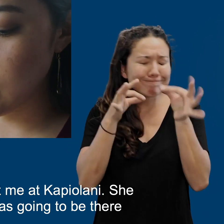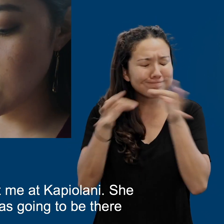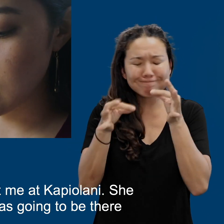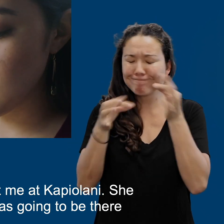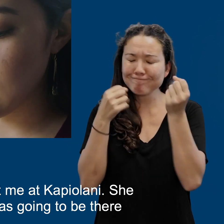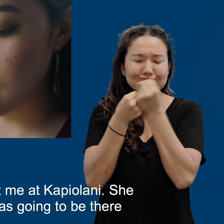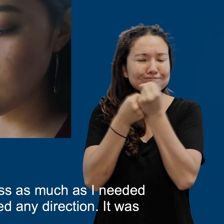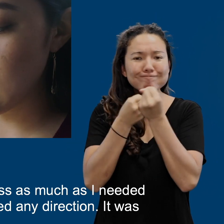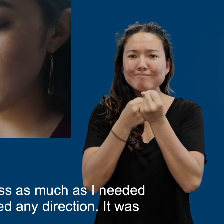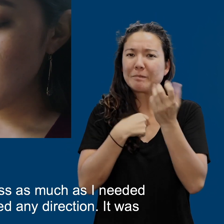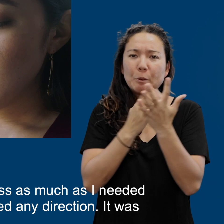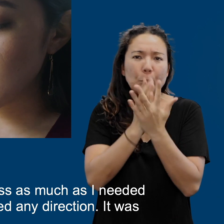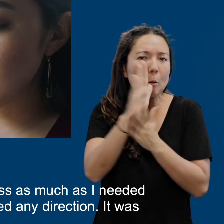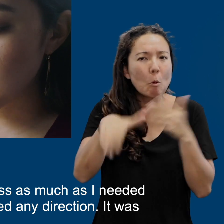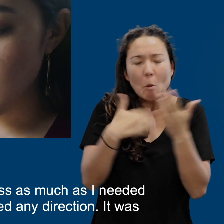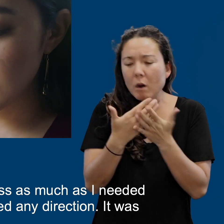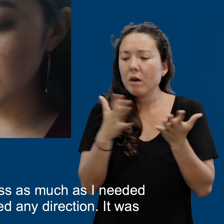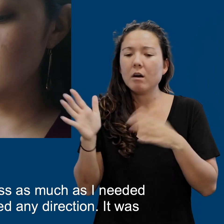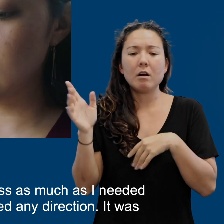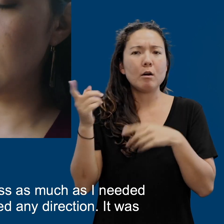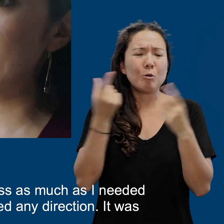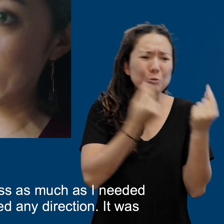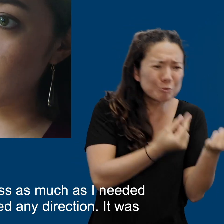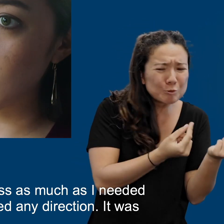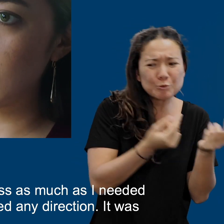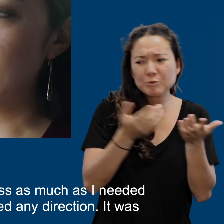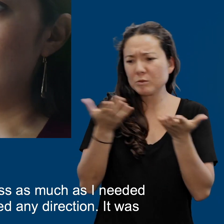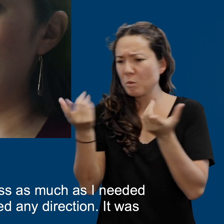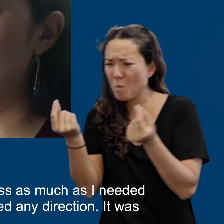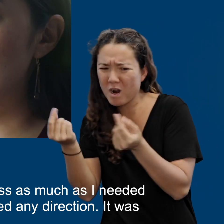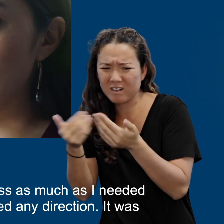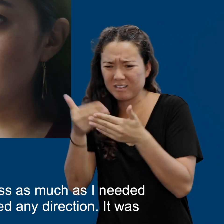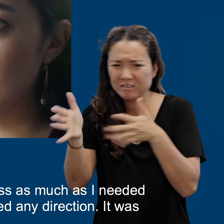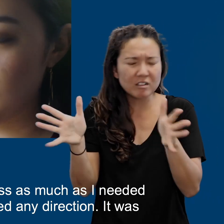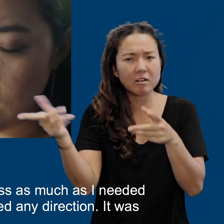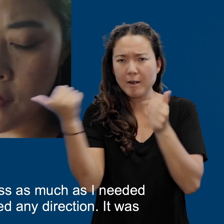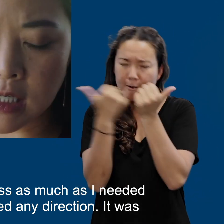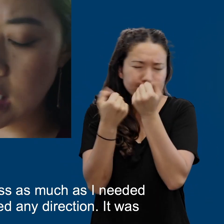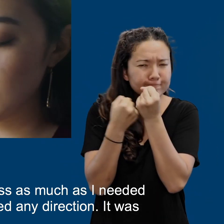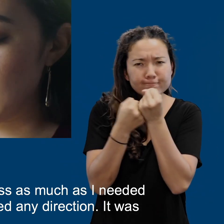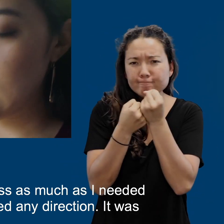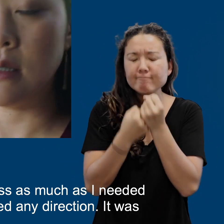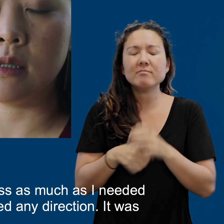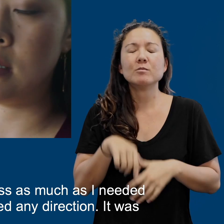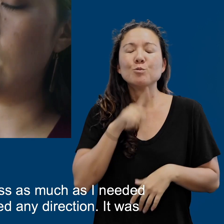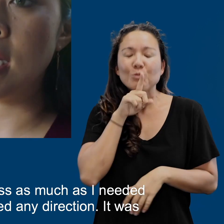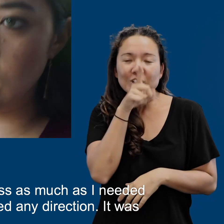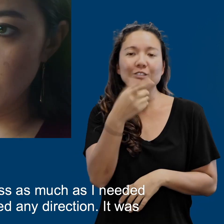explained that she was just going to be there for me during this process as much as I needed her to help me if I needed